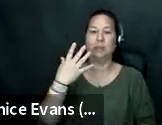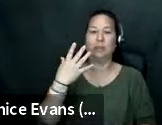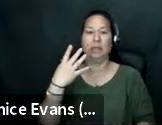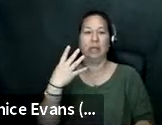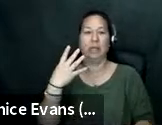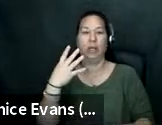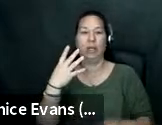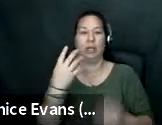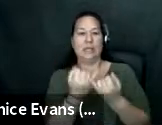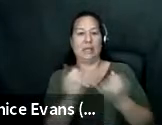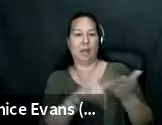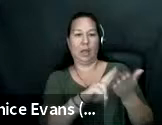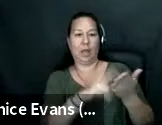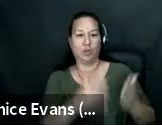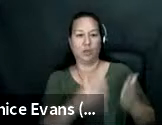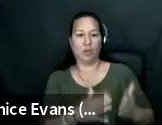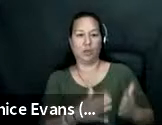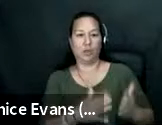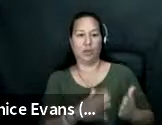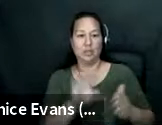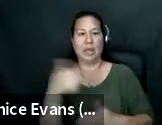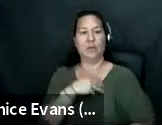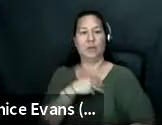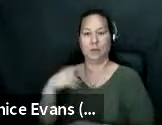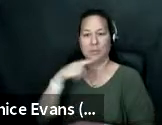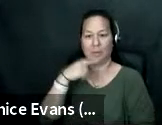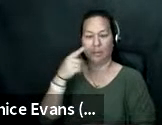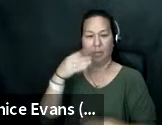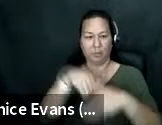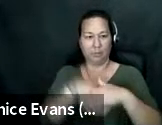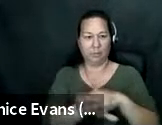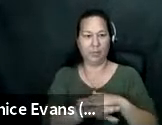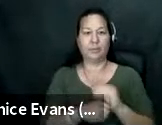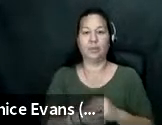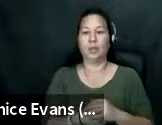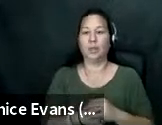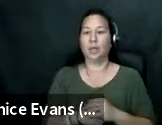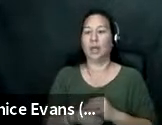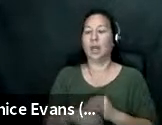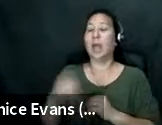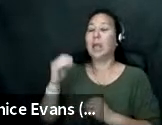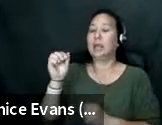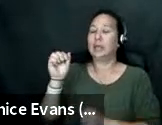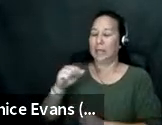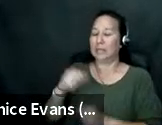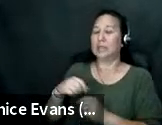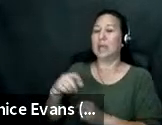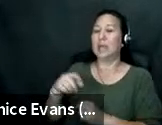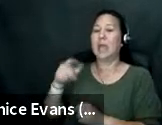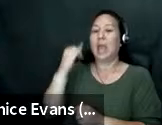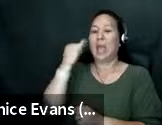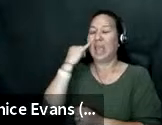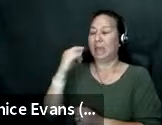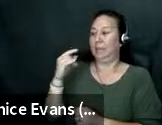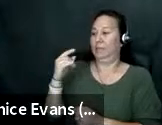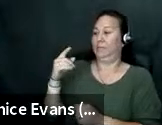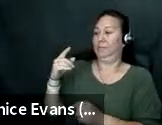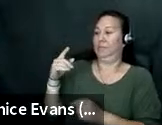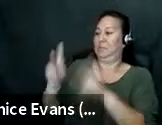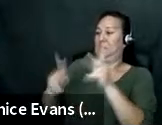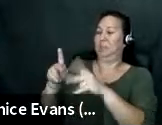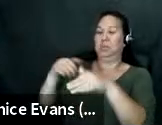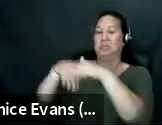to consider how employees and other persons enter, leave, and also travel through that work site.